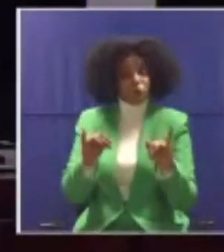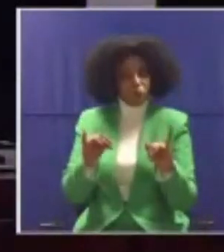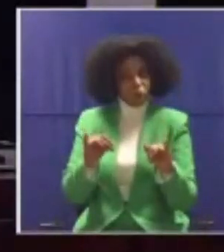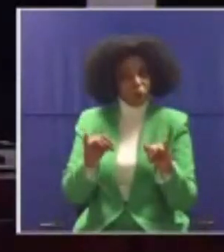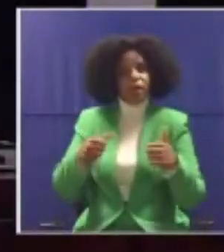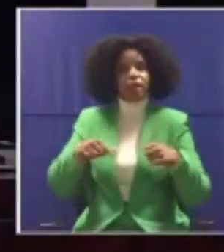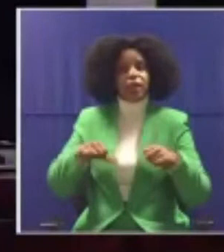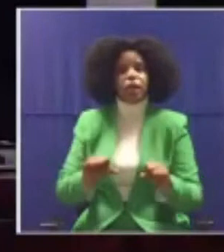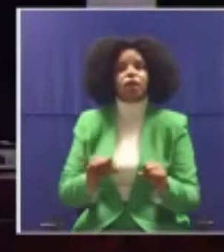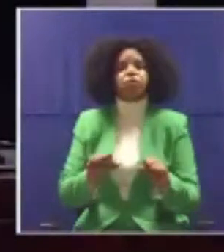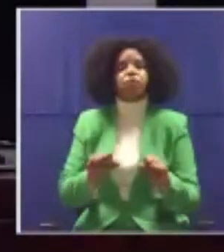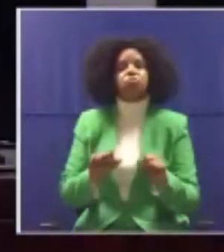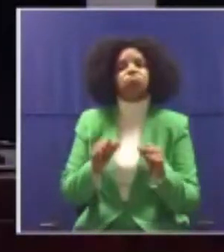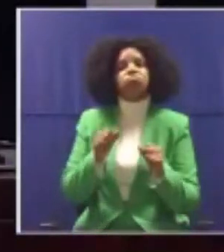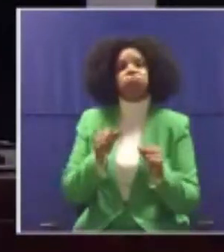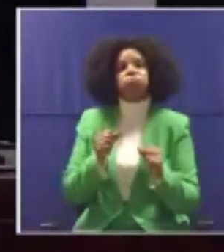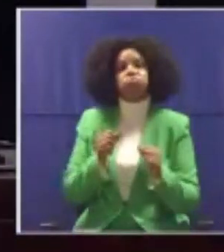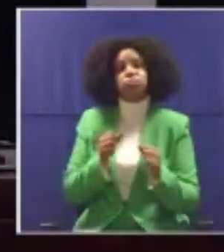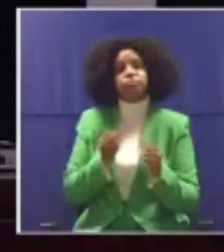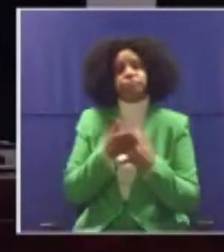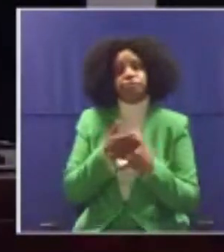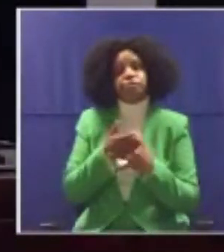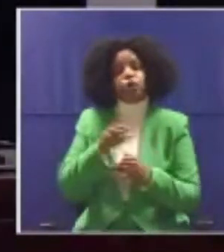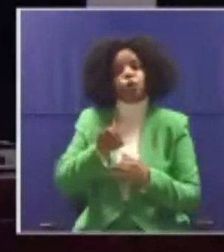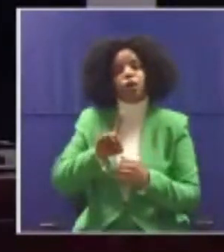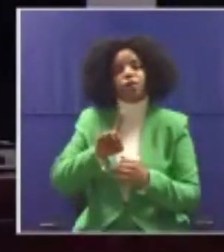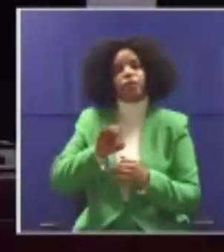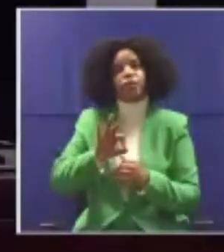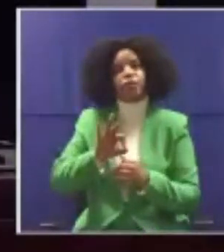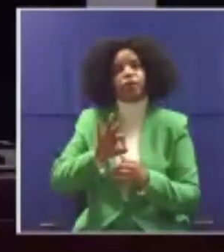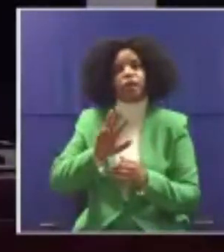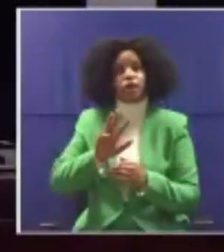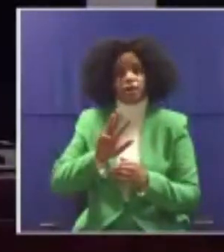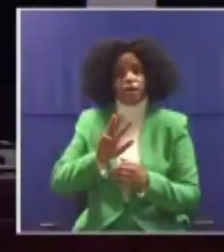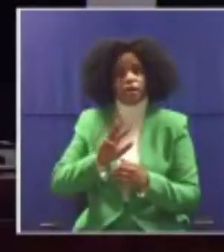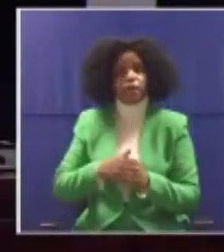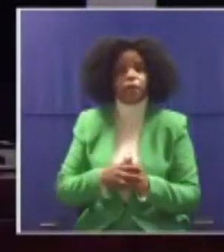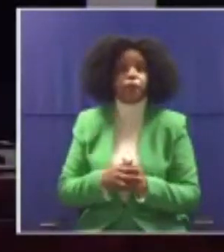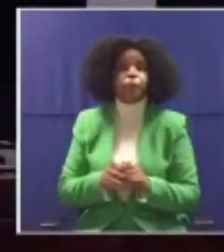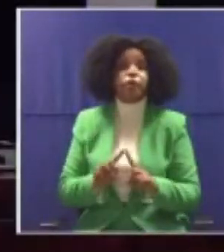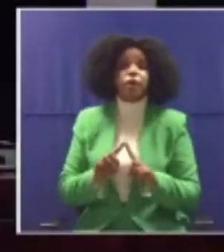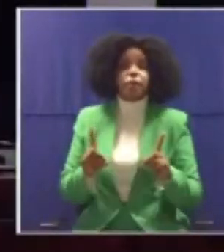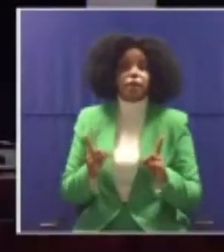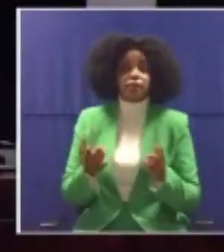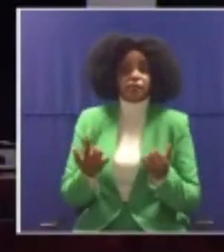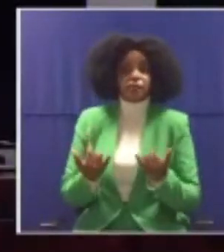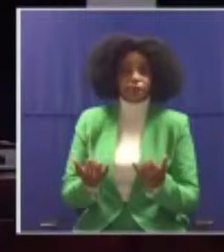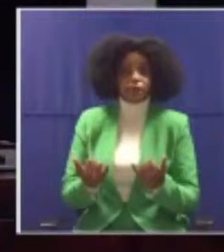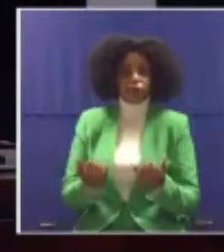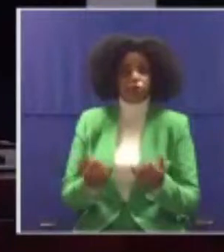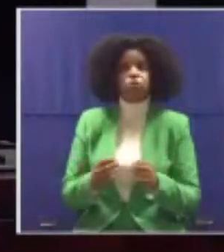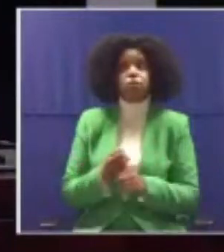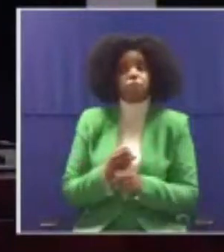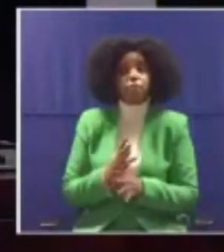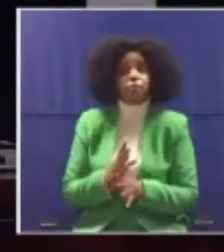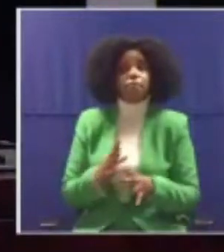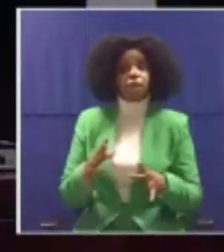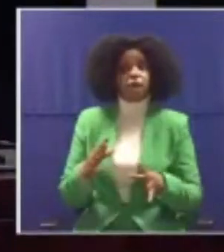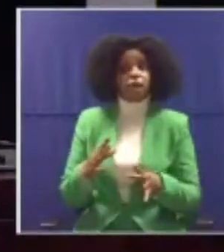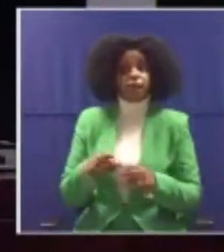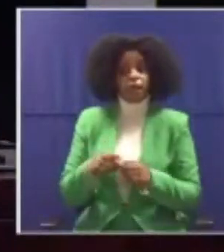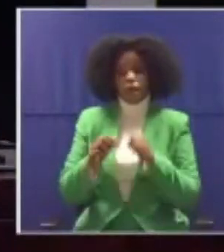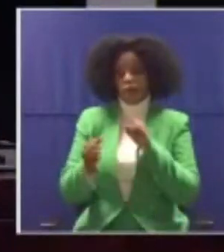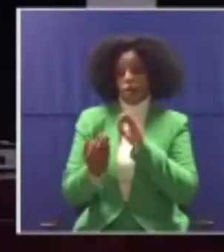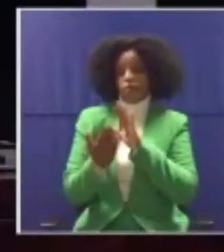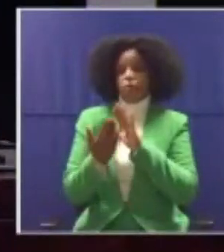139. But the underlying approach at the beginning must always be